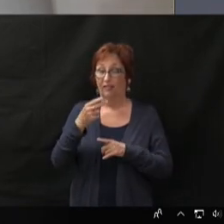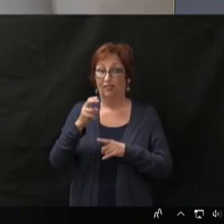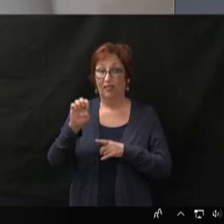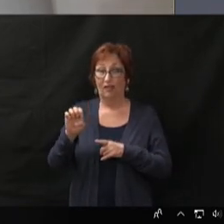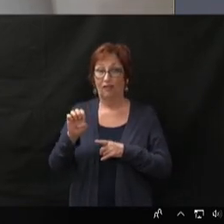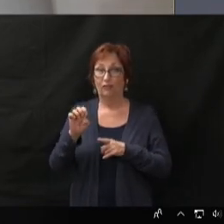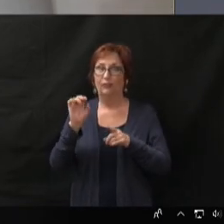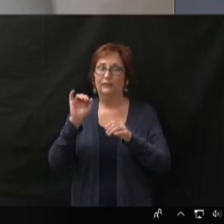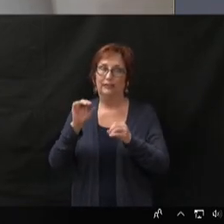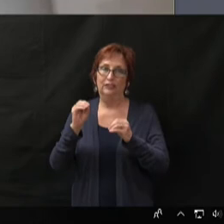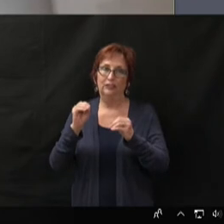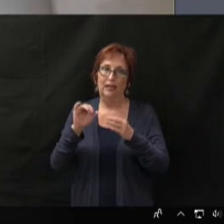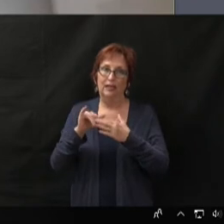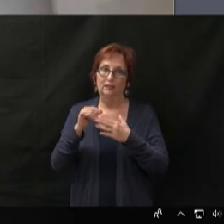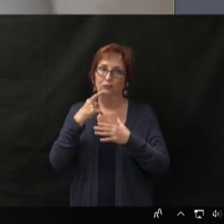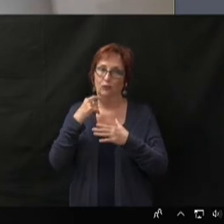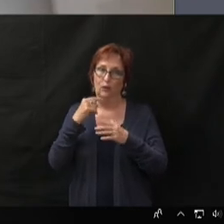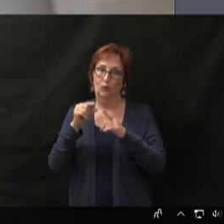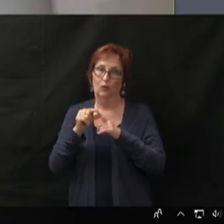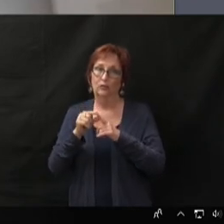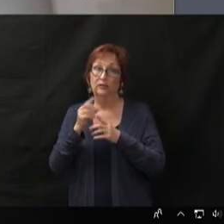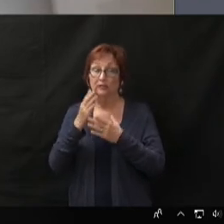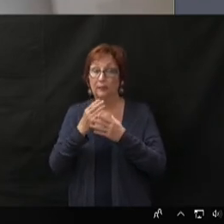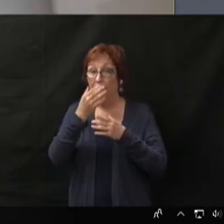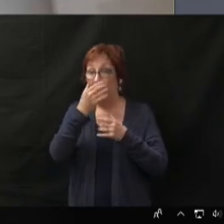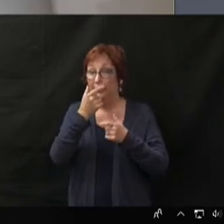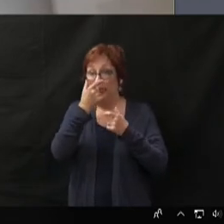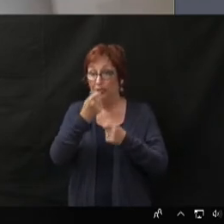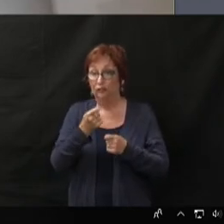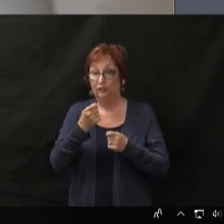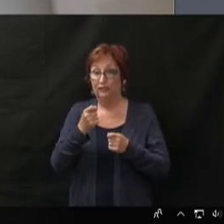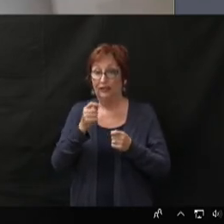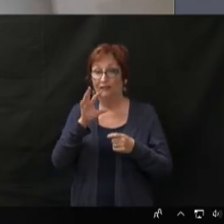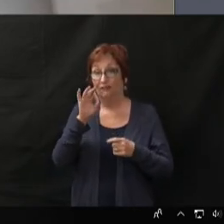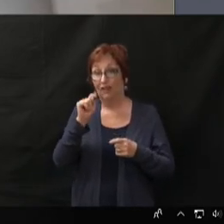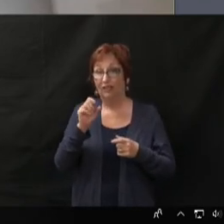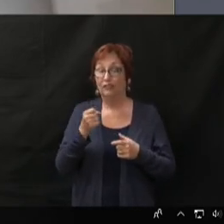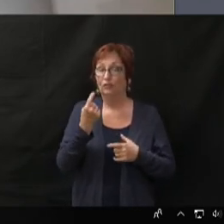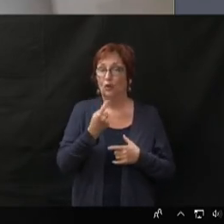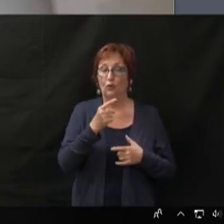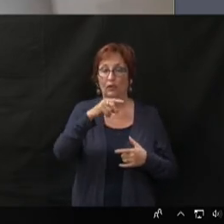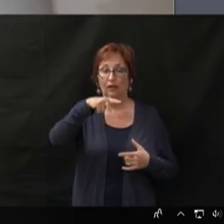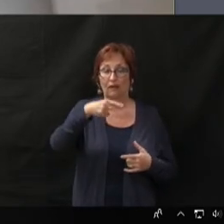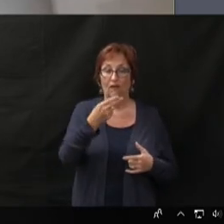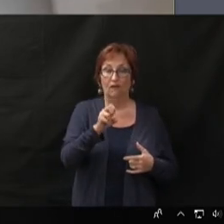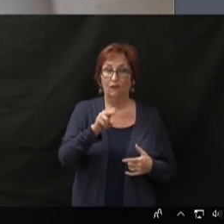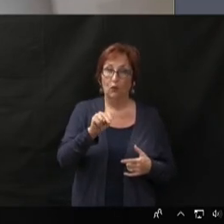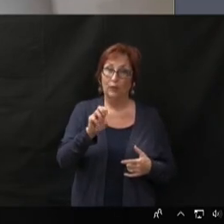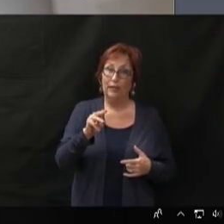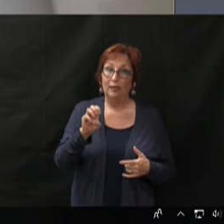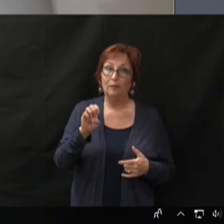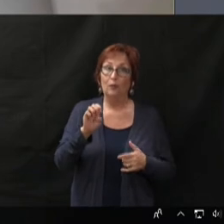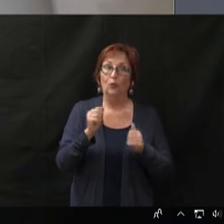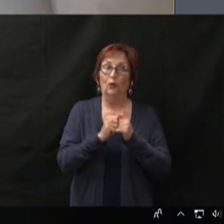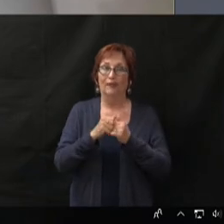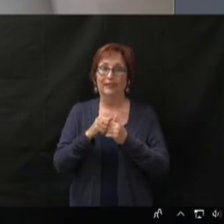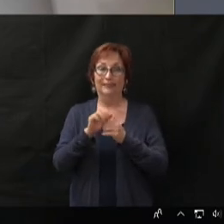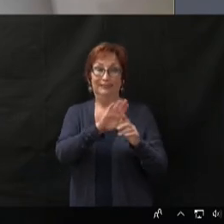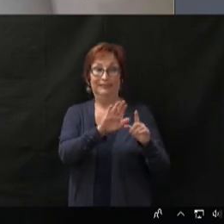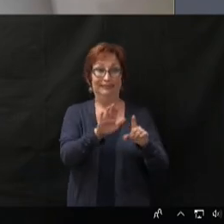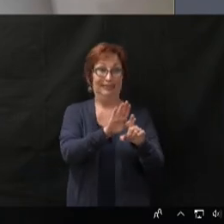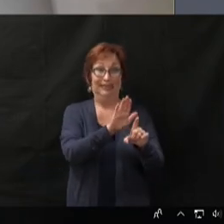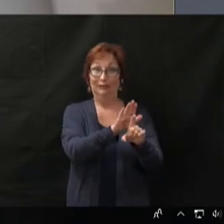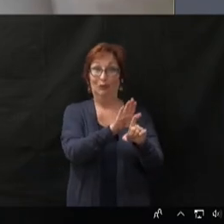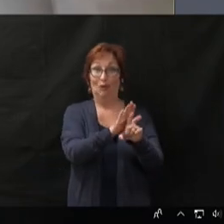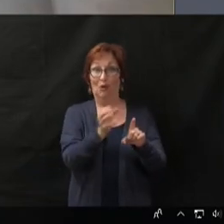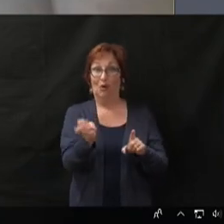interesting facts about schwa. It's the only phoneme with its own name. This is the thing that got me when I first